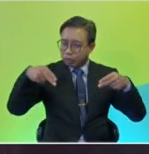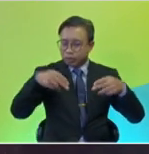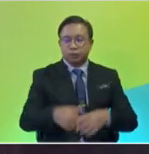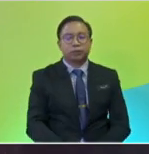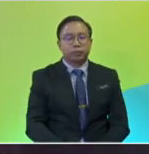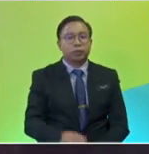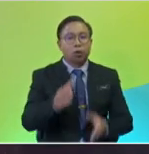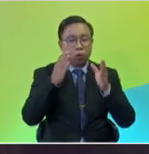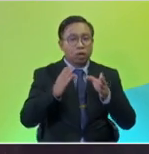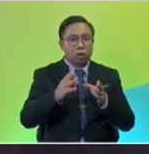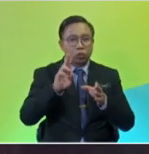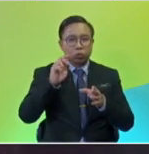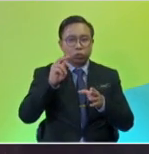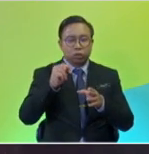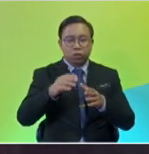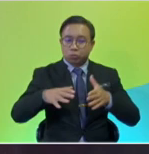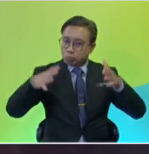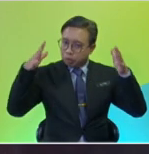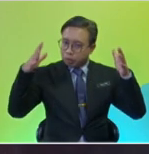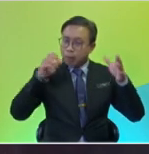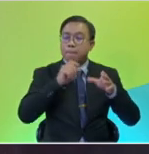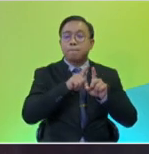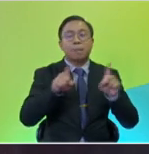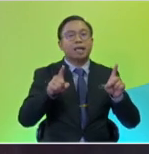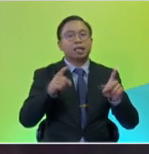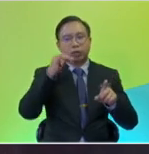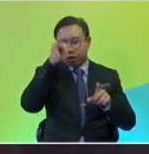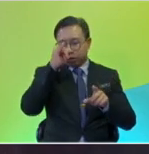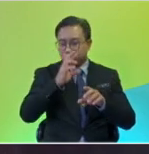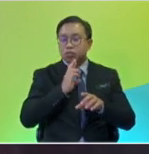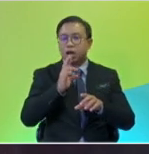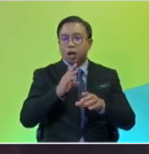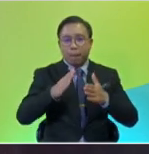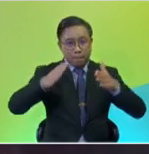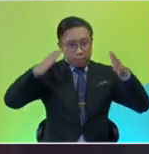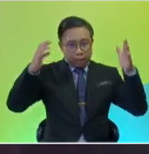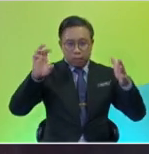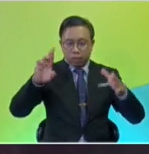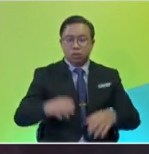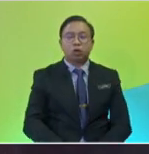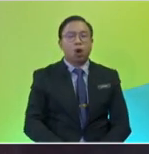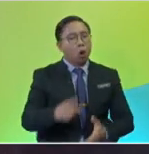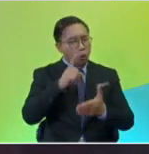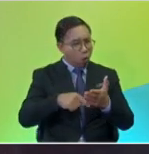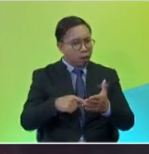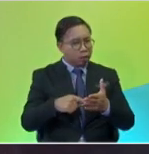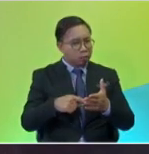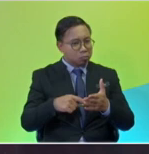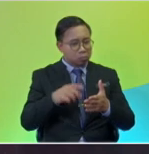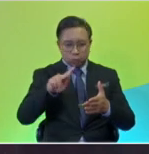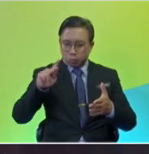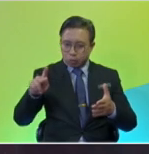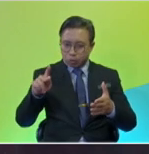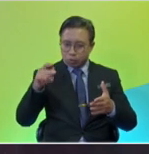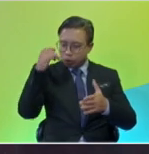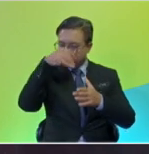big, but rhinos are bigger. I see. And what about the overall performance of our pupils online?